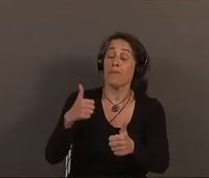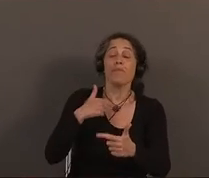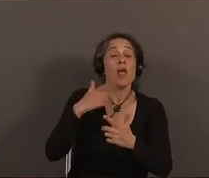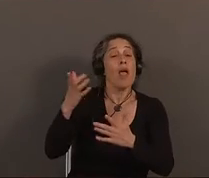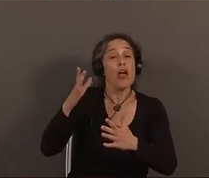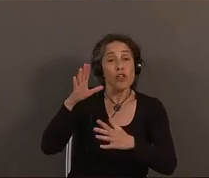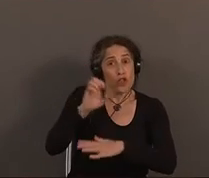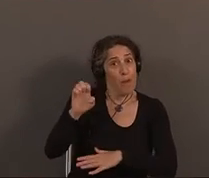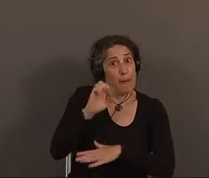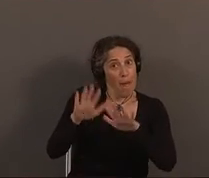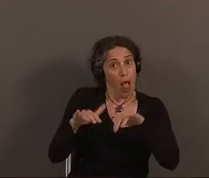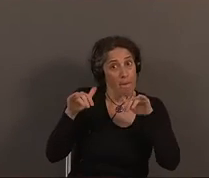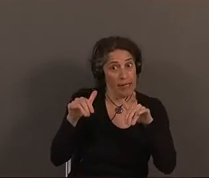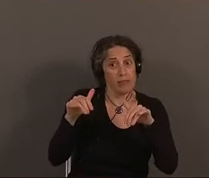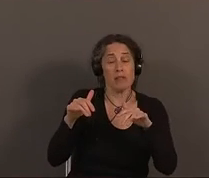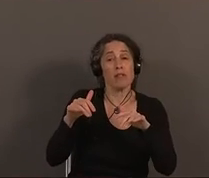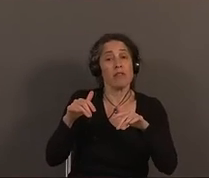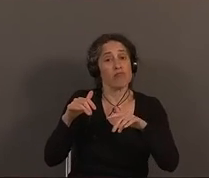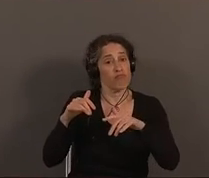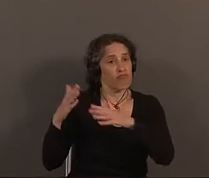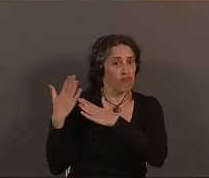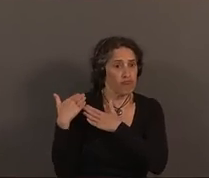you, Mrs. Kumpula-Natri.